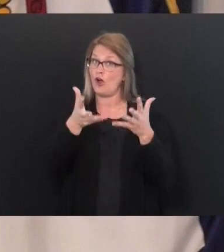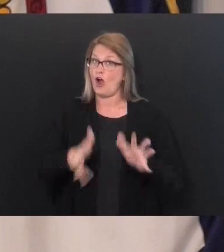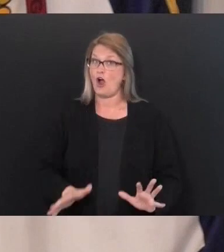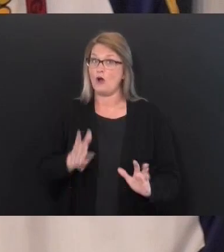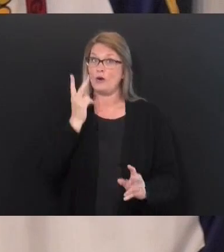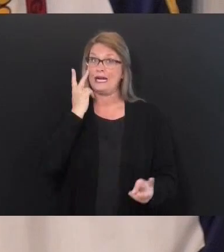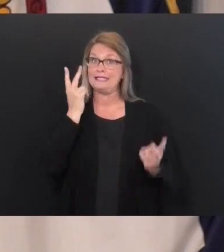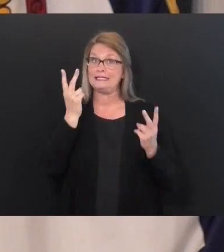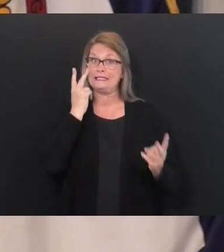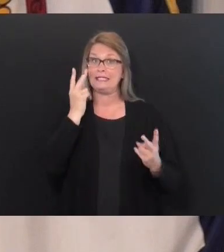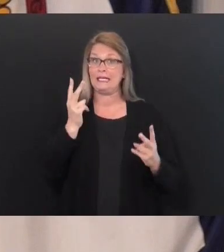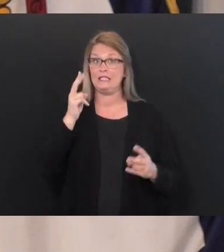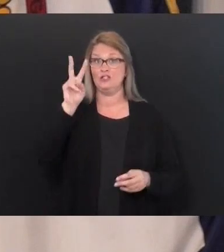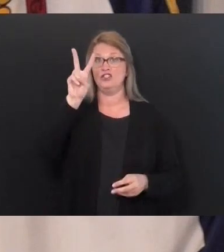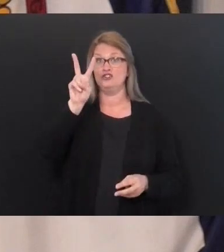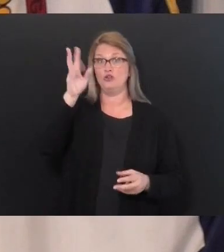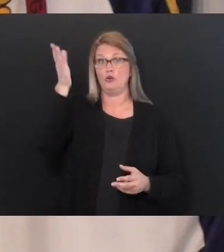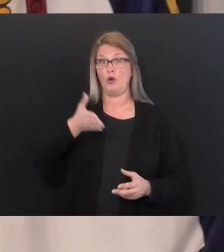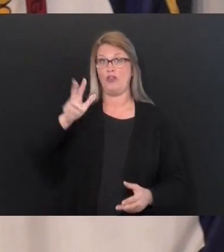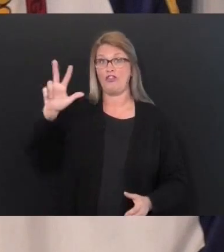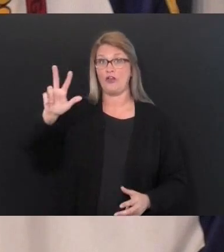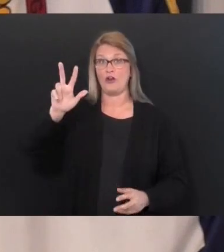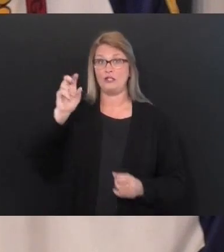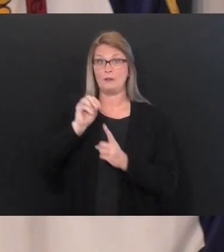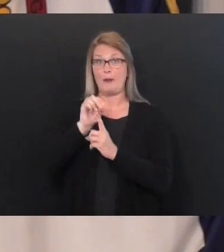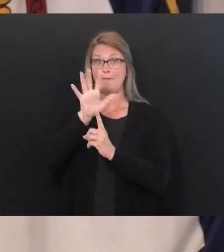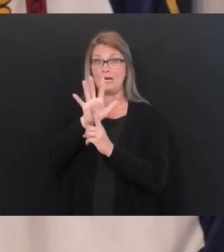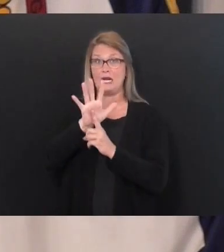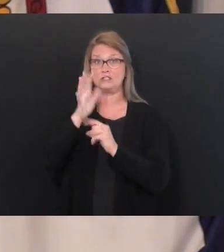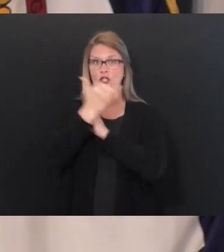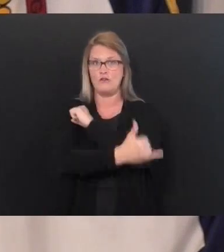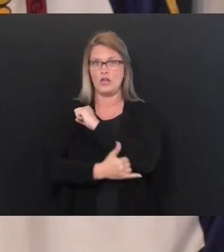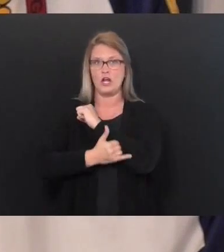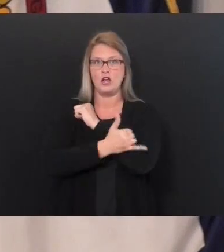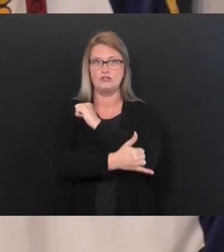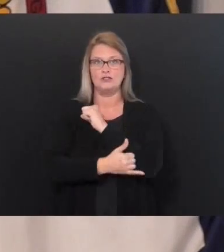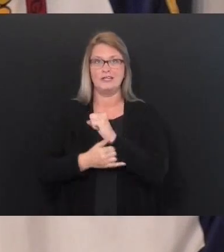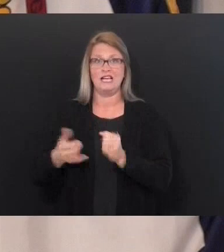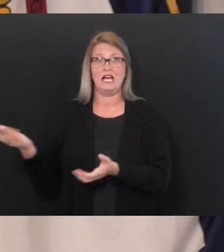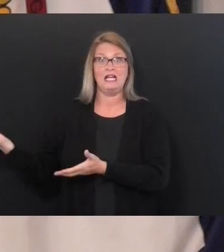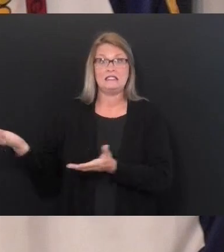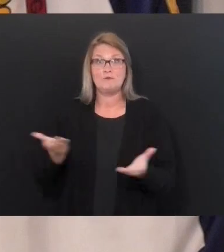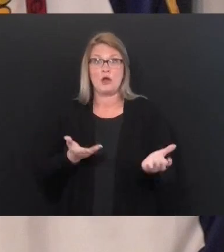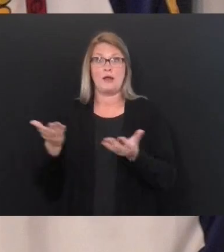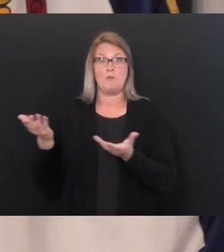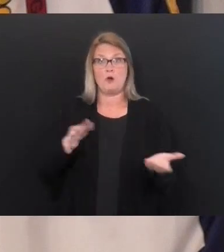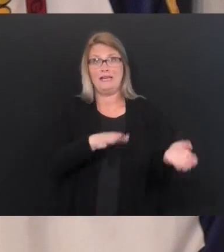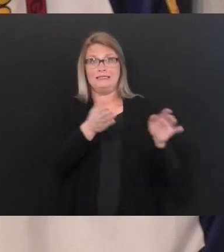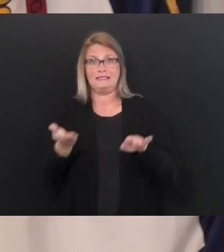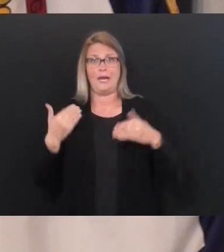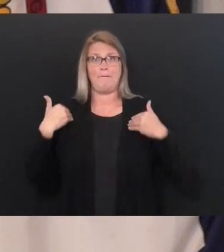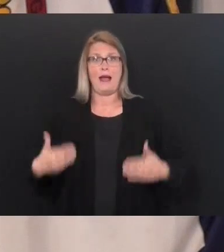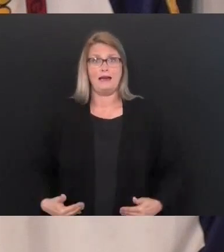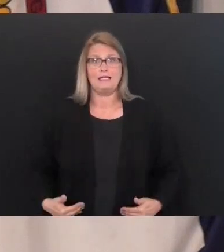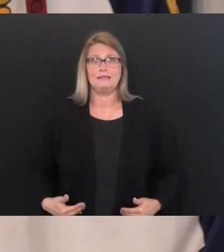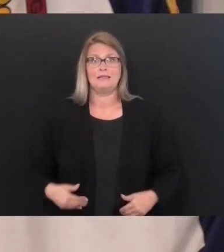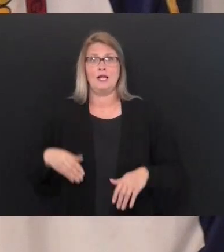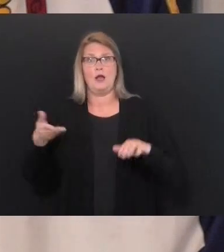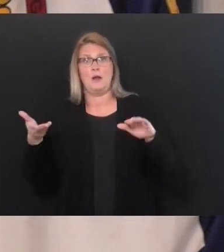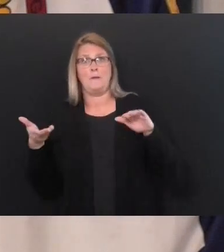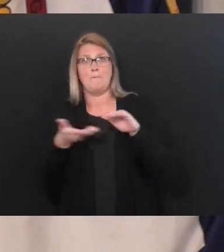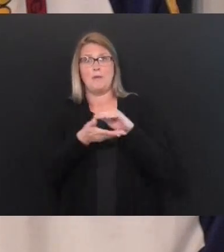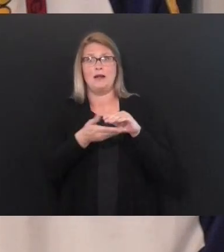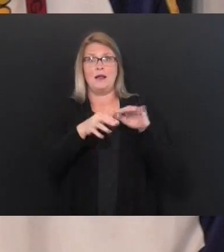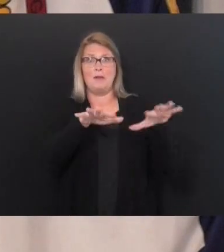of 2/3 of the population of the country. You saw them carrying bodies out, and bodies out, and putting them in